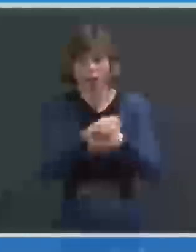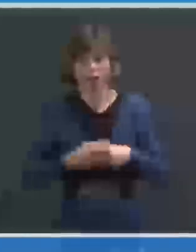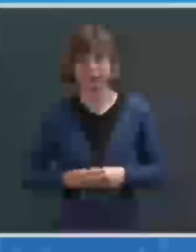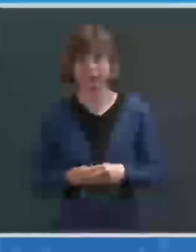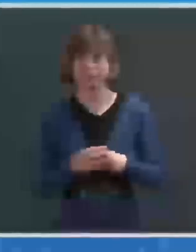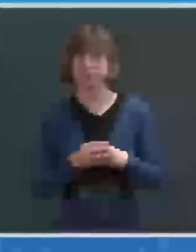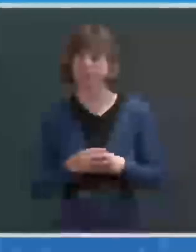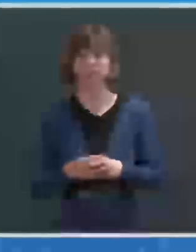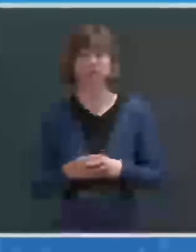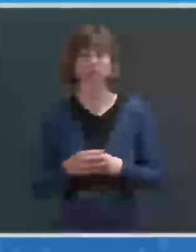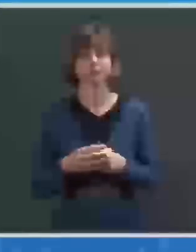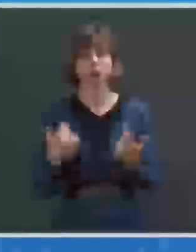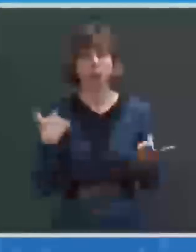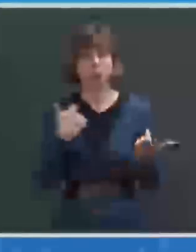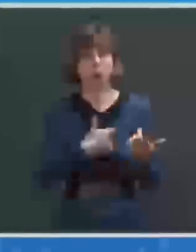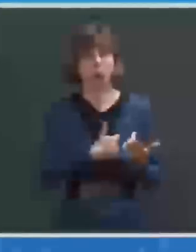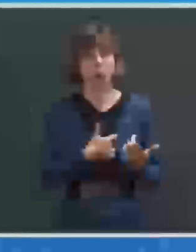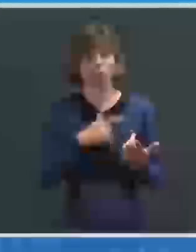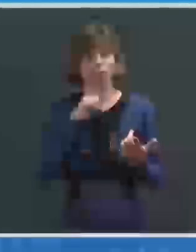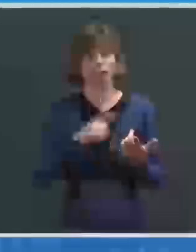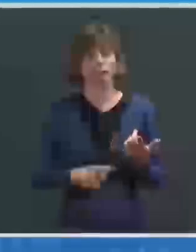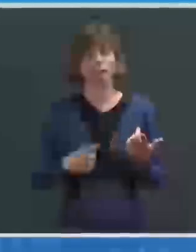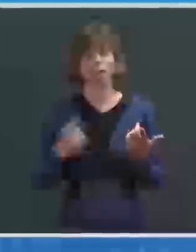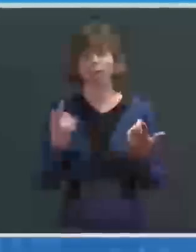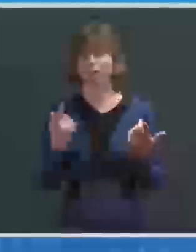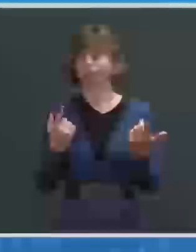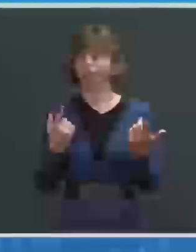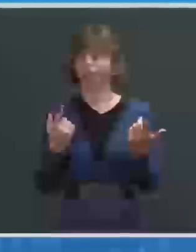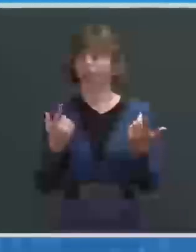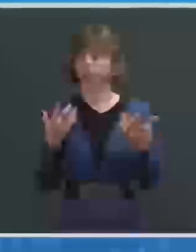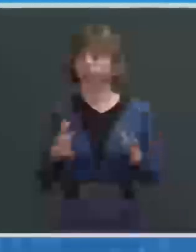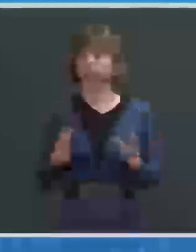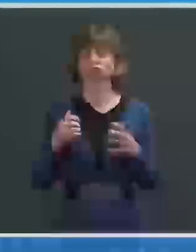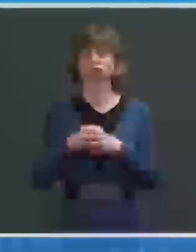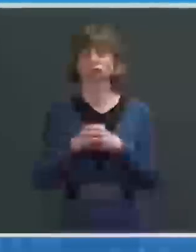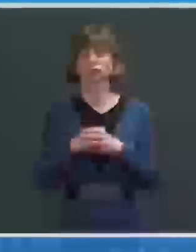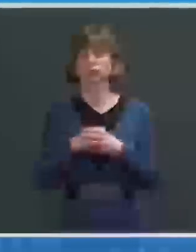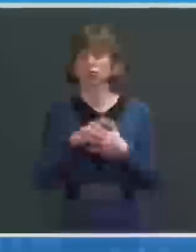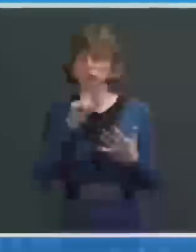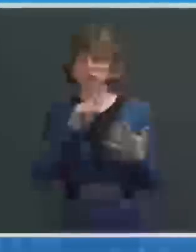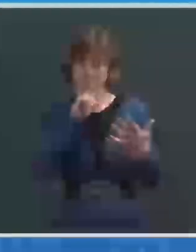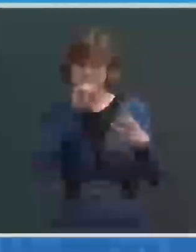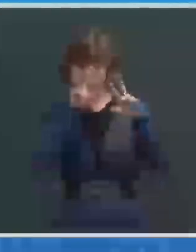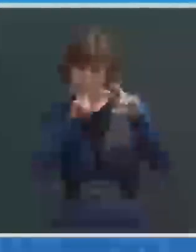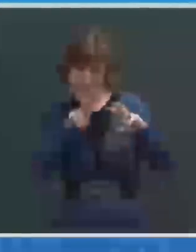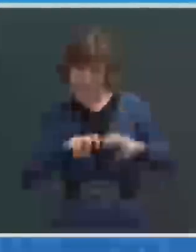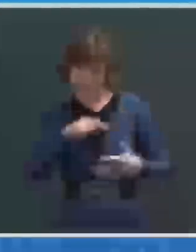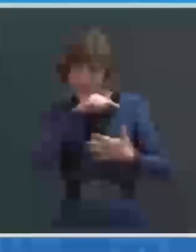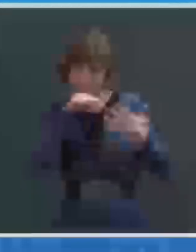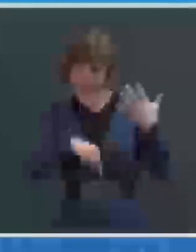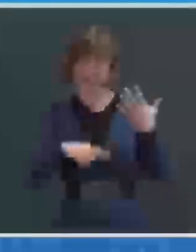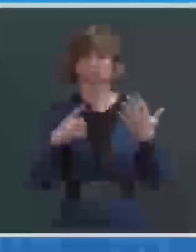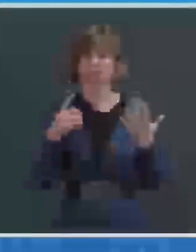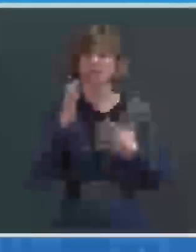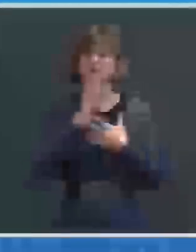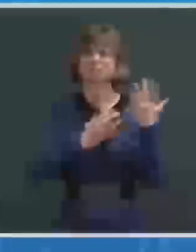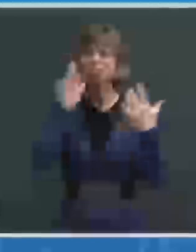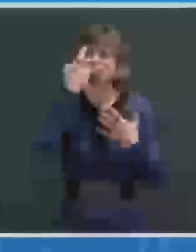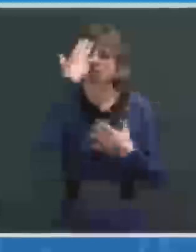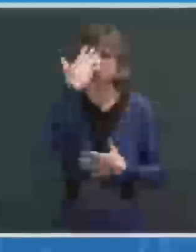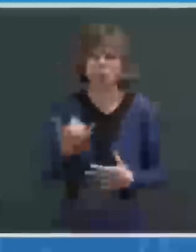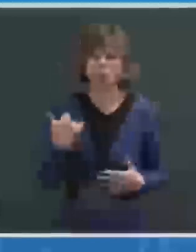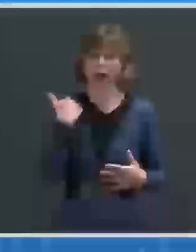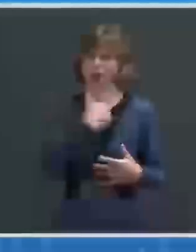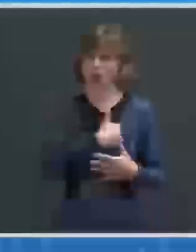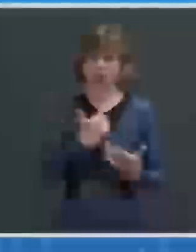have addressed some of those root causes as we've increased the vaccine supply, as we've put more vaccinators